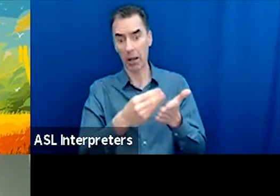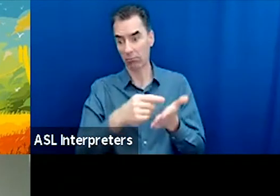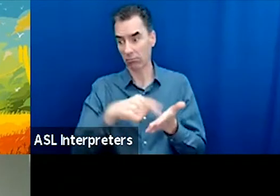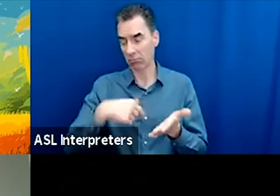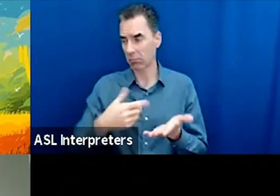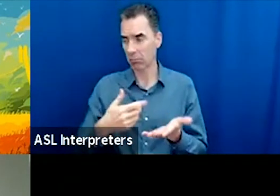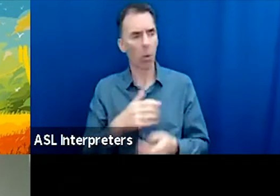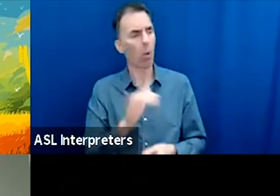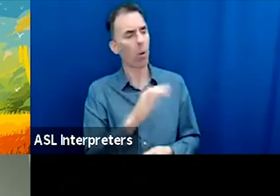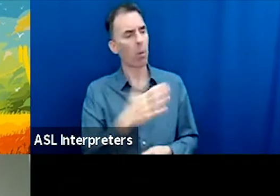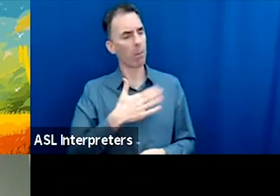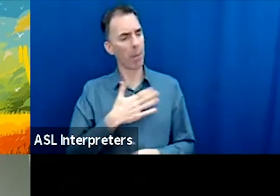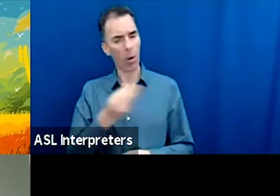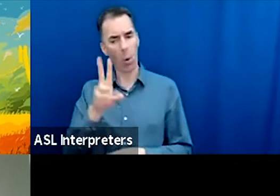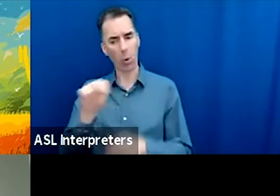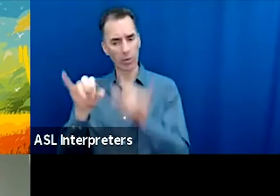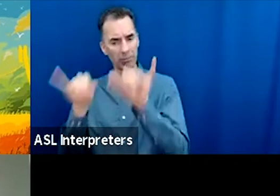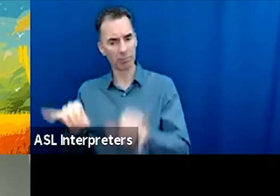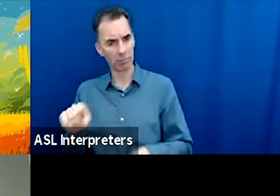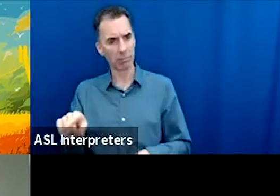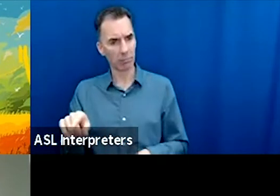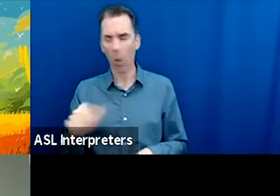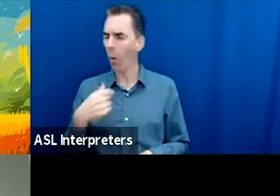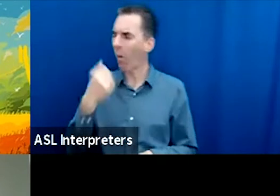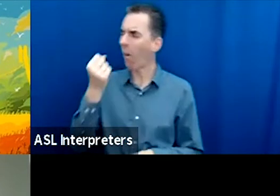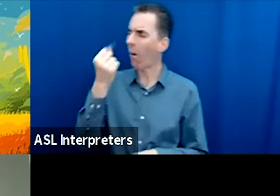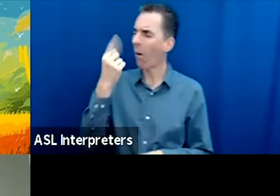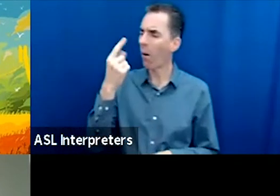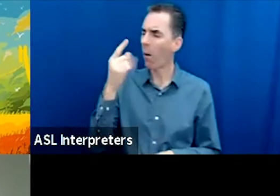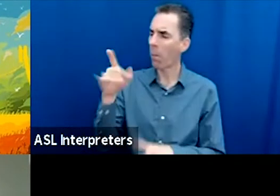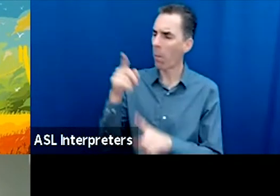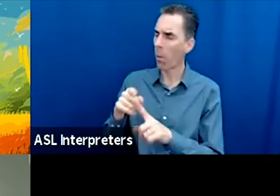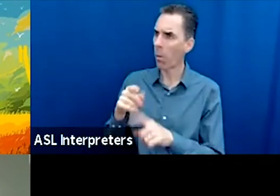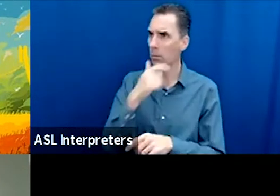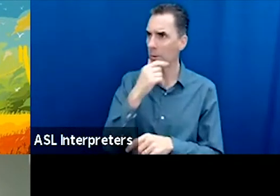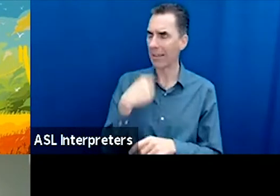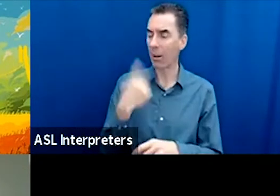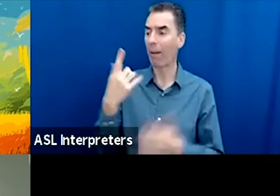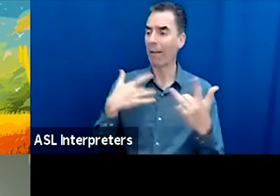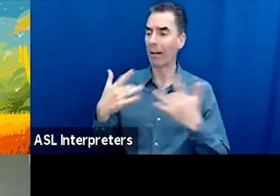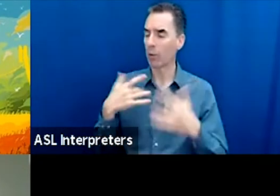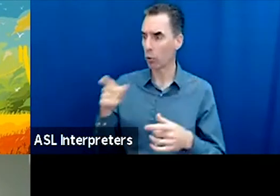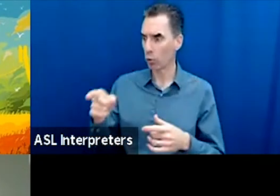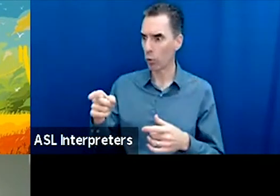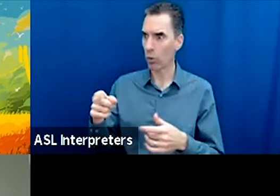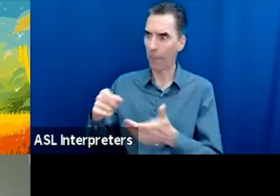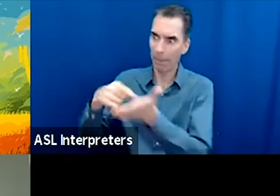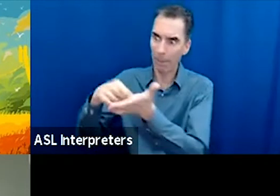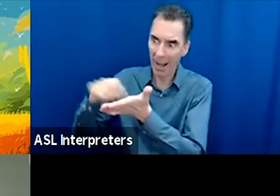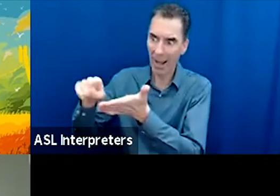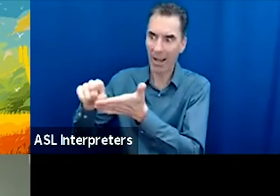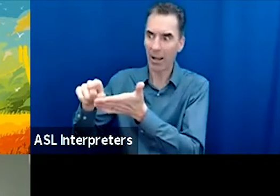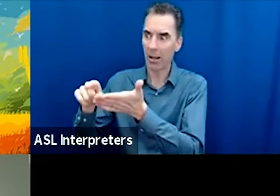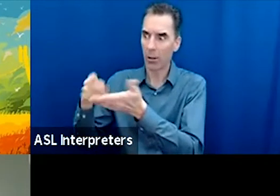It's my own system is what use I'm that saying. as your. I understand what you're saying. I'm just saying I worry that you're spending more money and more effort than